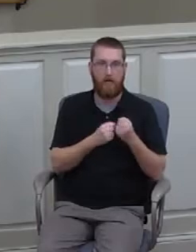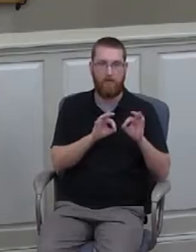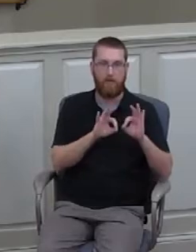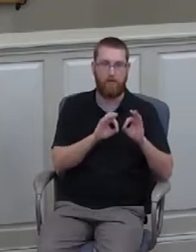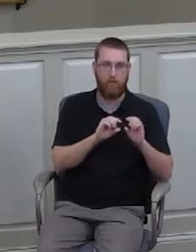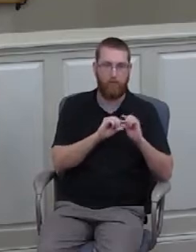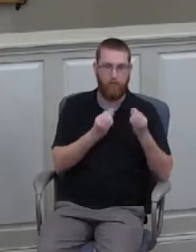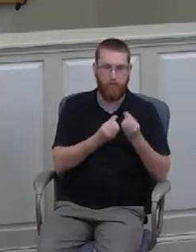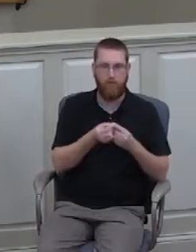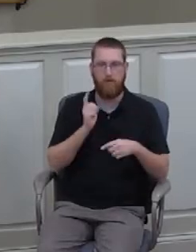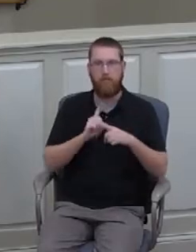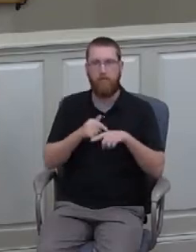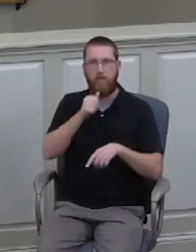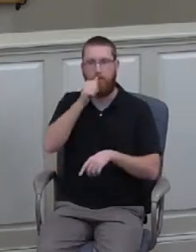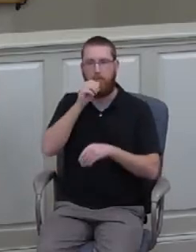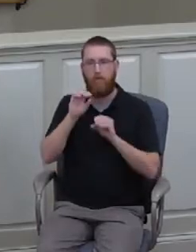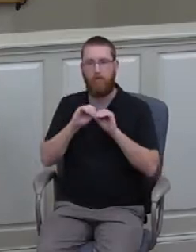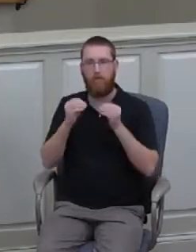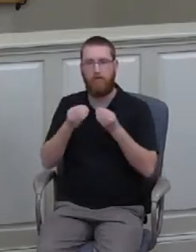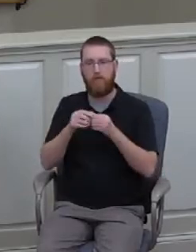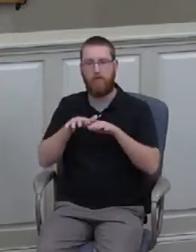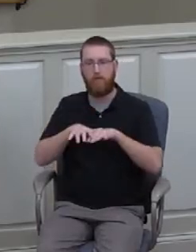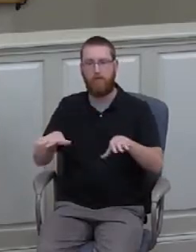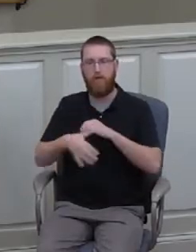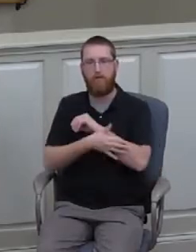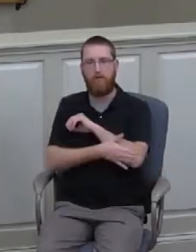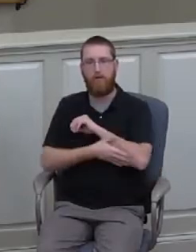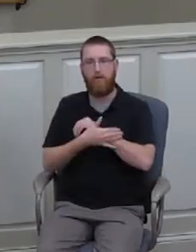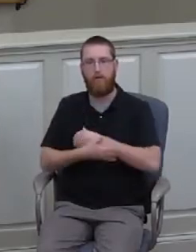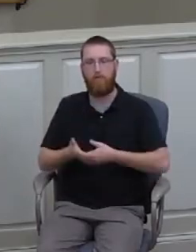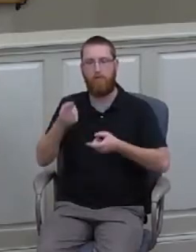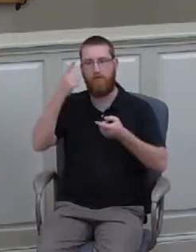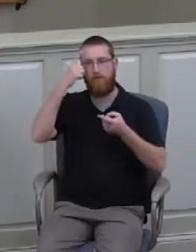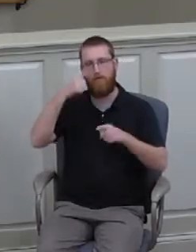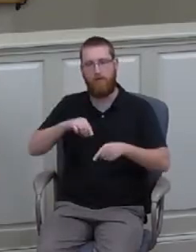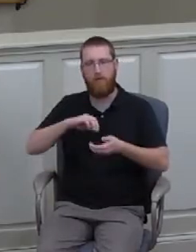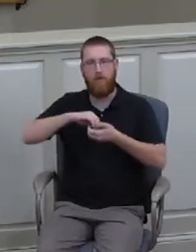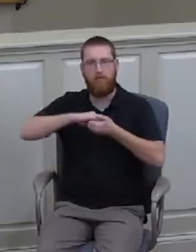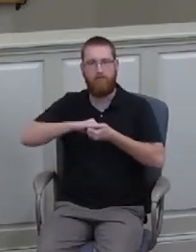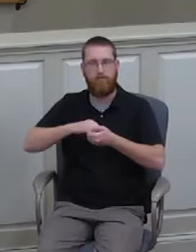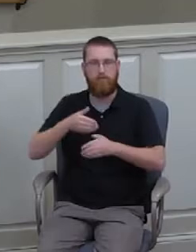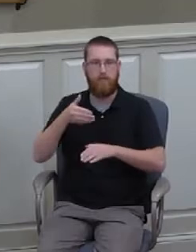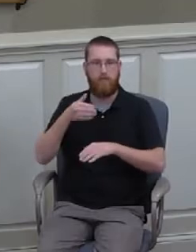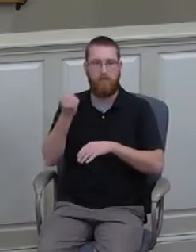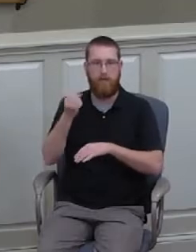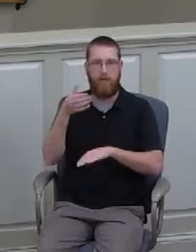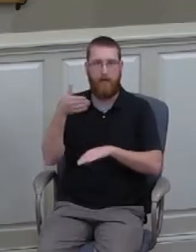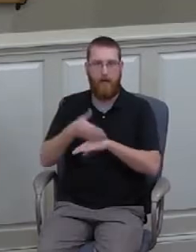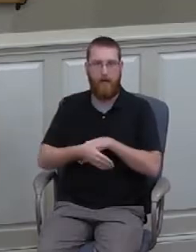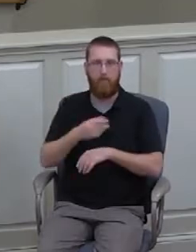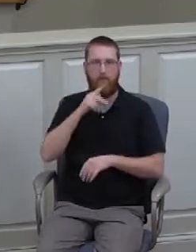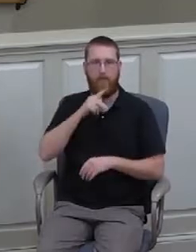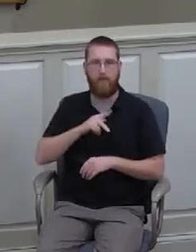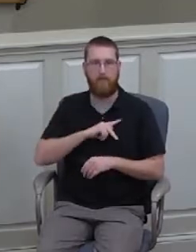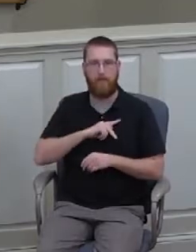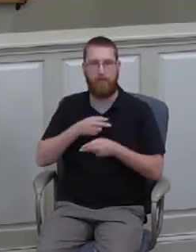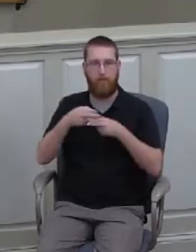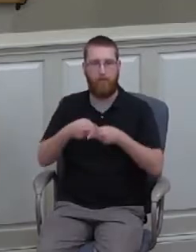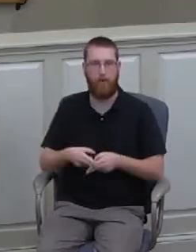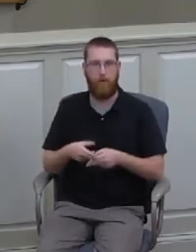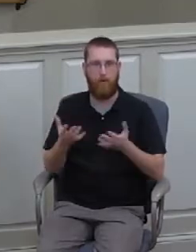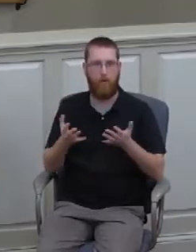private organizations across the country have endorsed the Saturday after Thanksgiving as Small Business